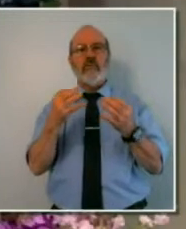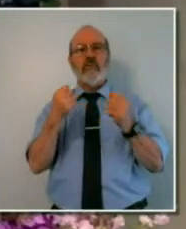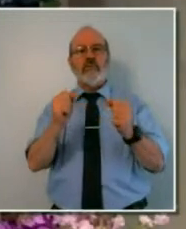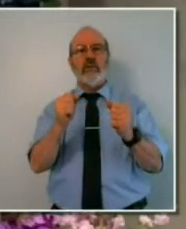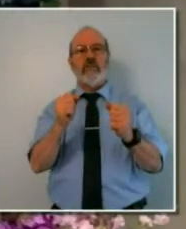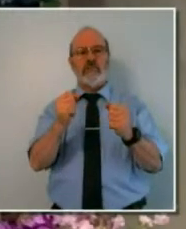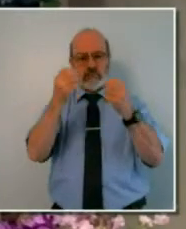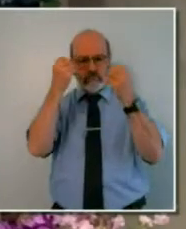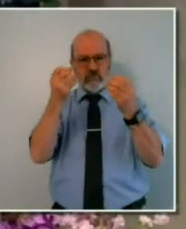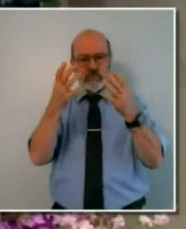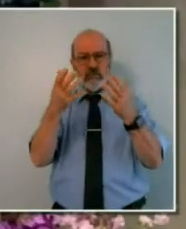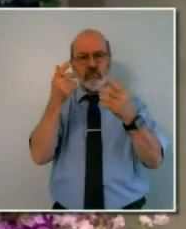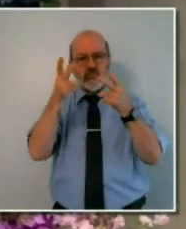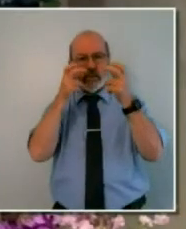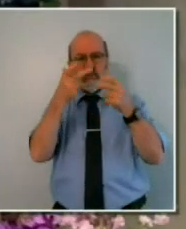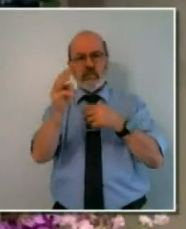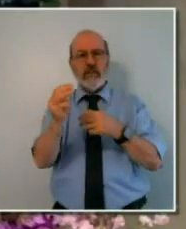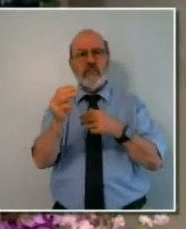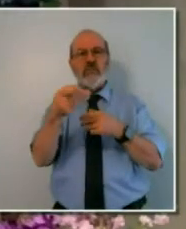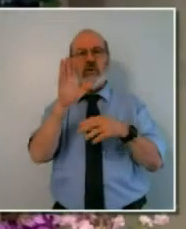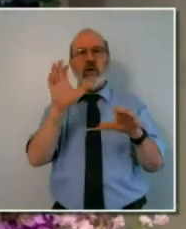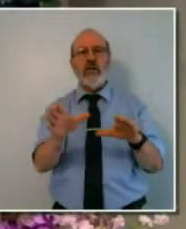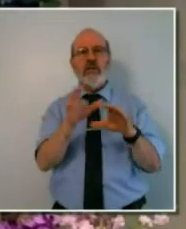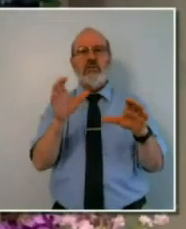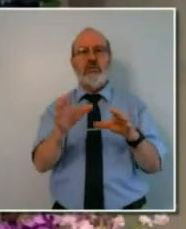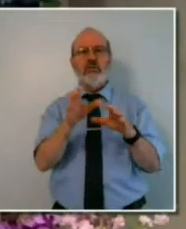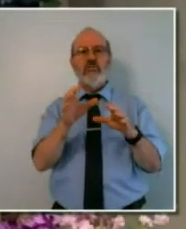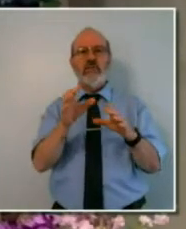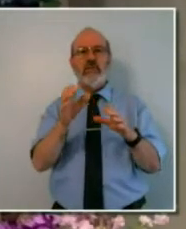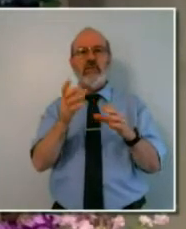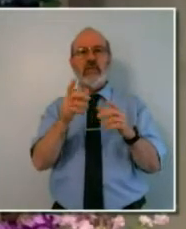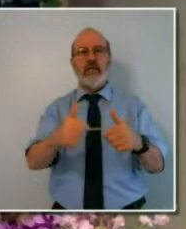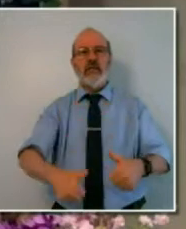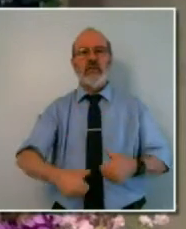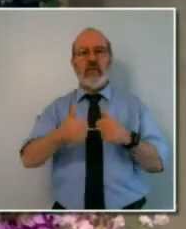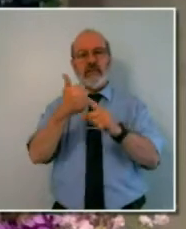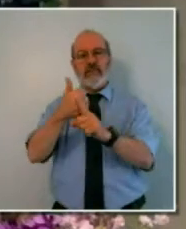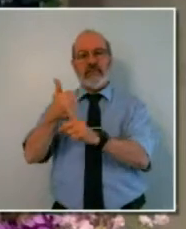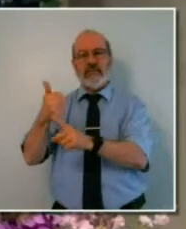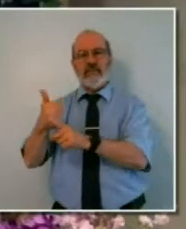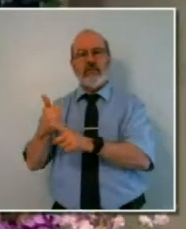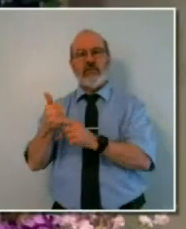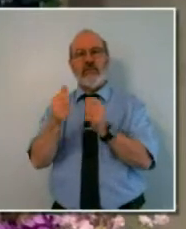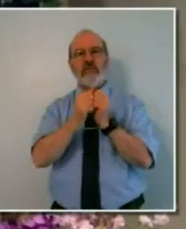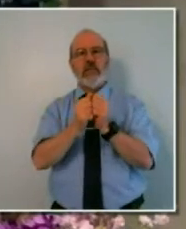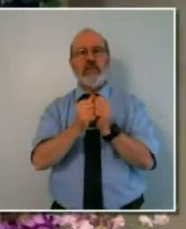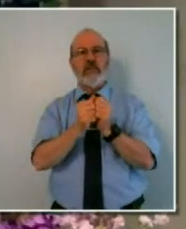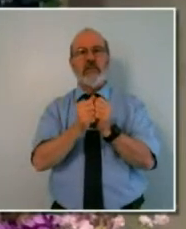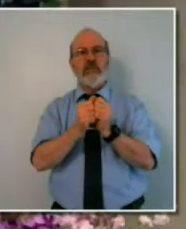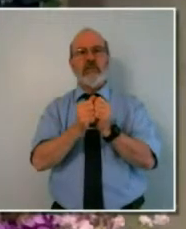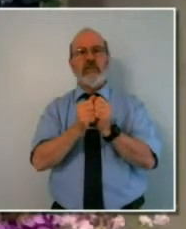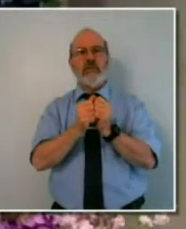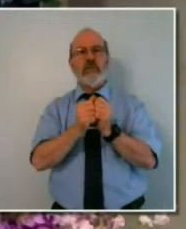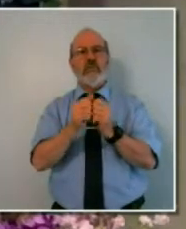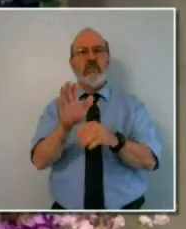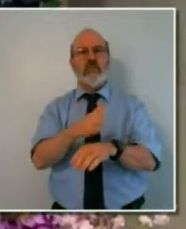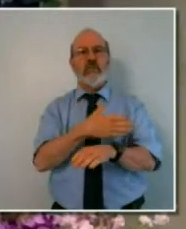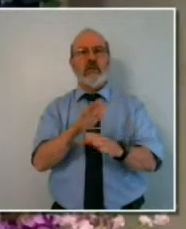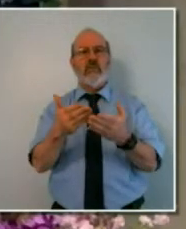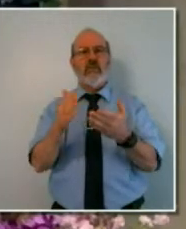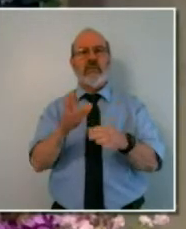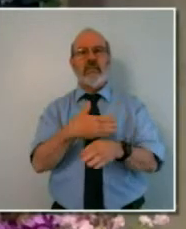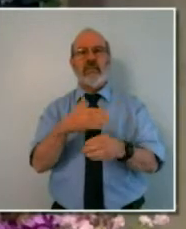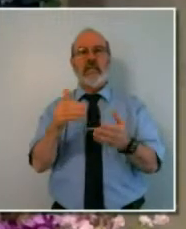as we hear from them what God is doing in their lives individually and together. All right, we're going to take our songbooks and sing again right